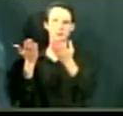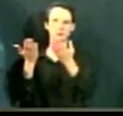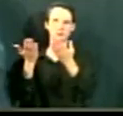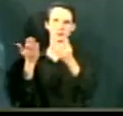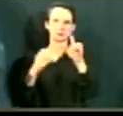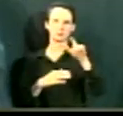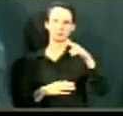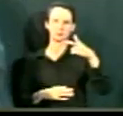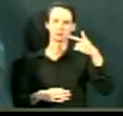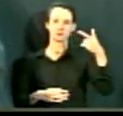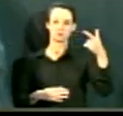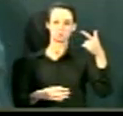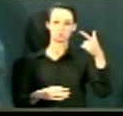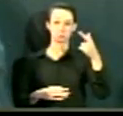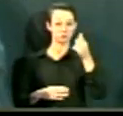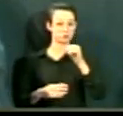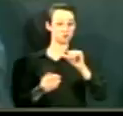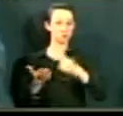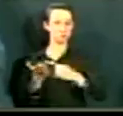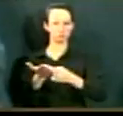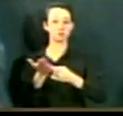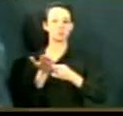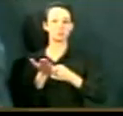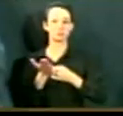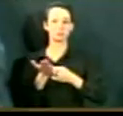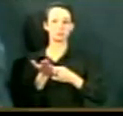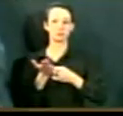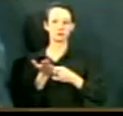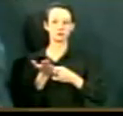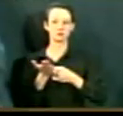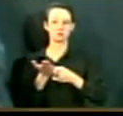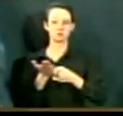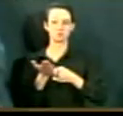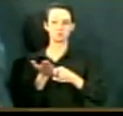Second by Ms. Fugit. Any discussion?